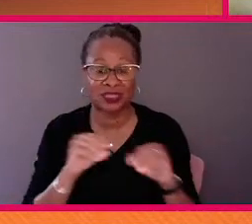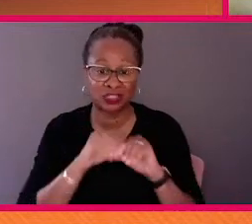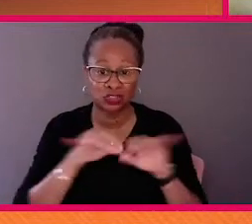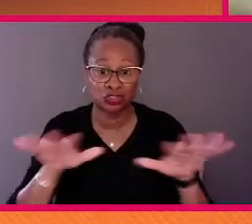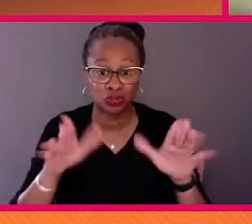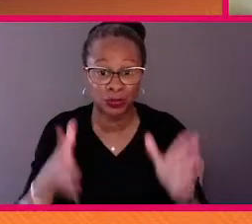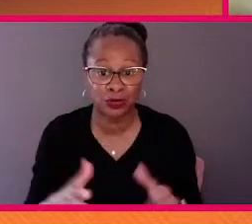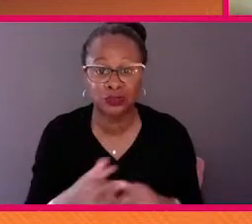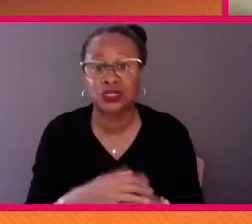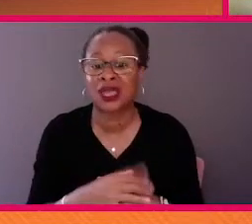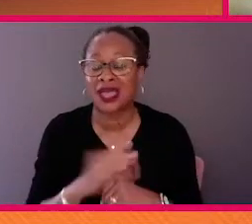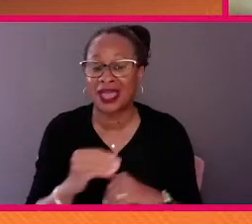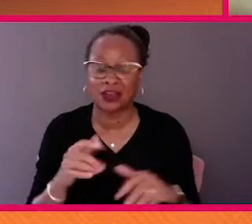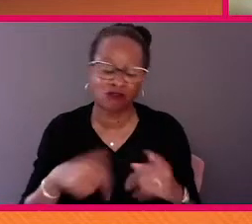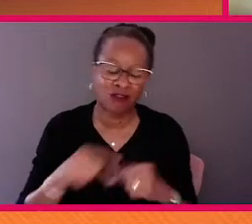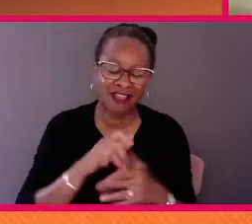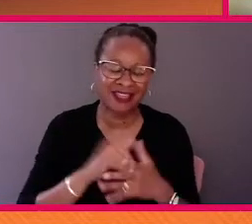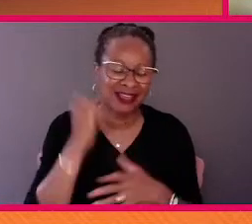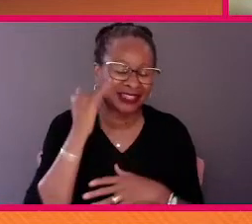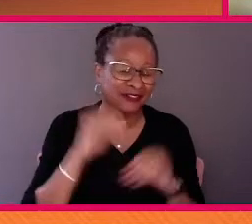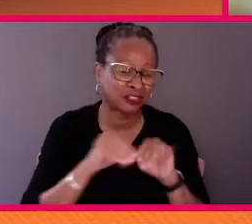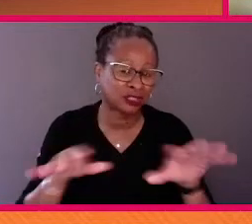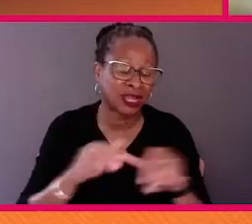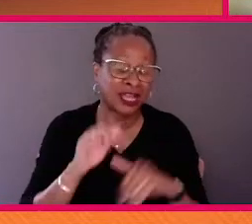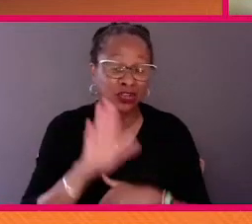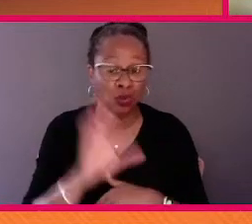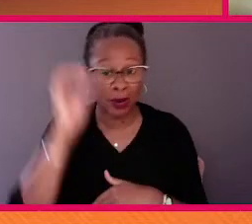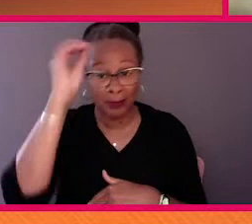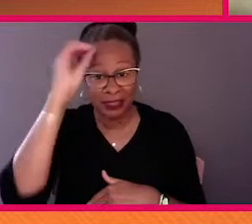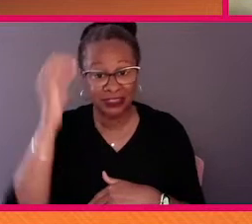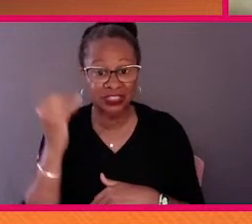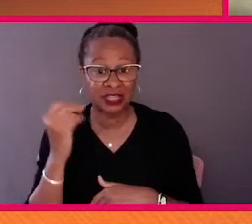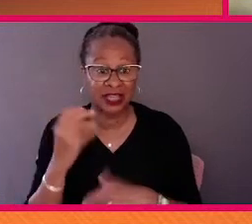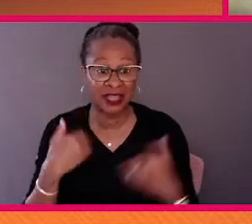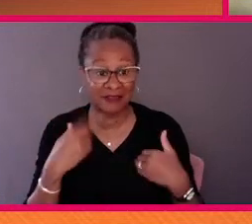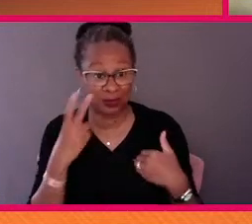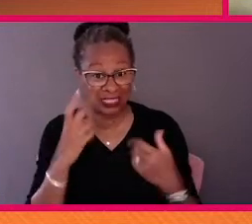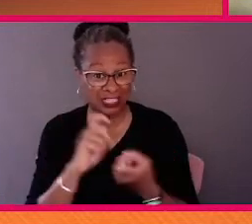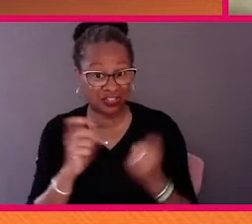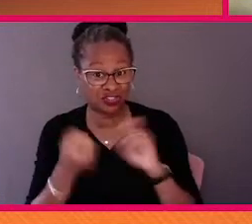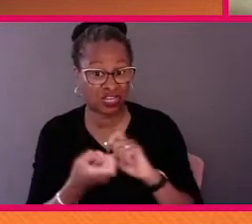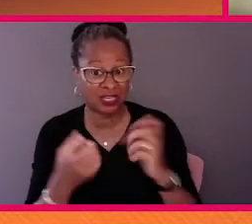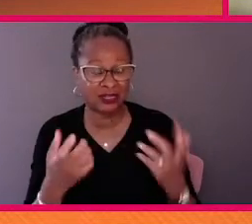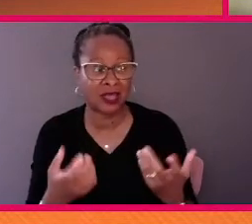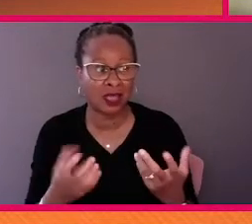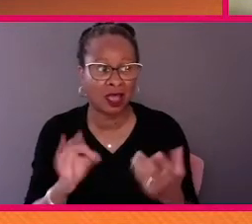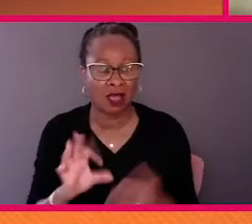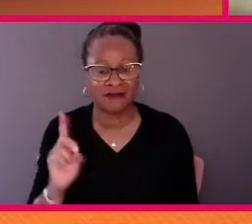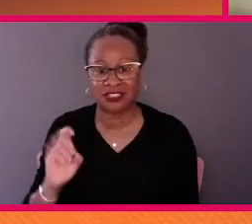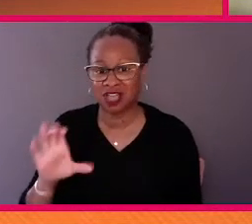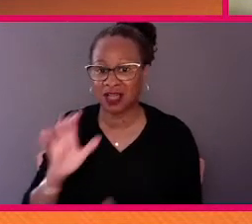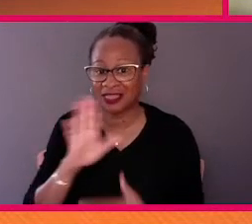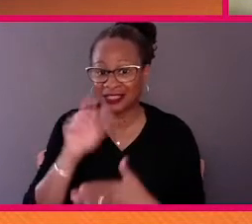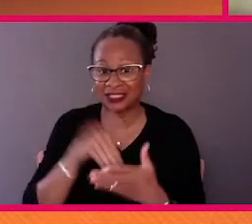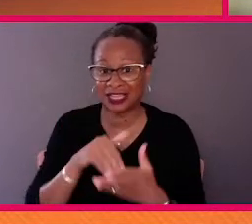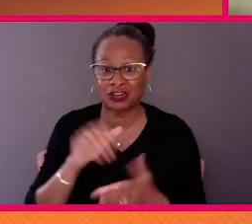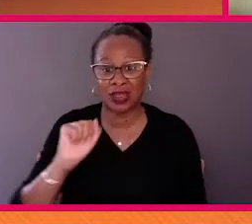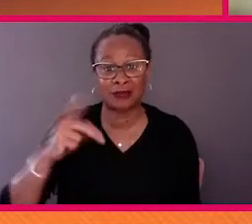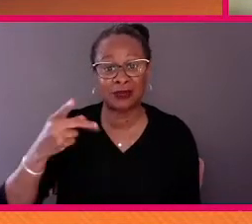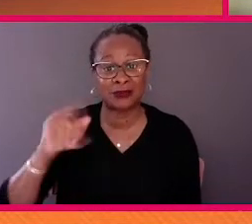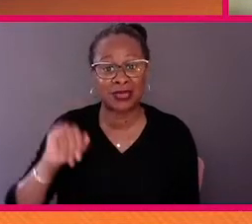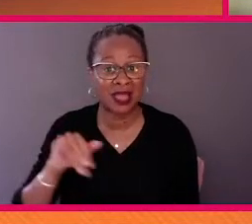distribution. In your opinion, have you seen a marked change in the appetite of docs that are centering AAPI